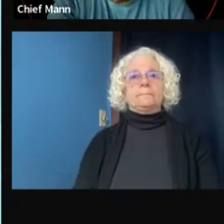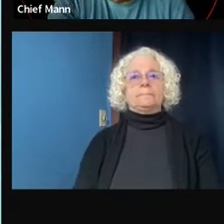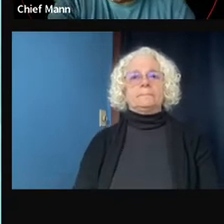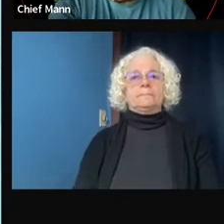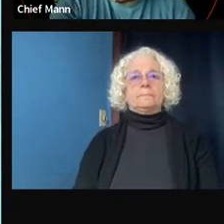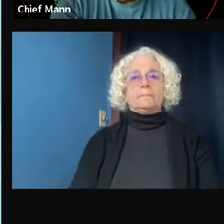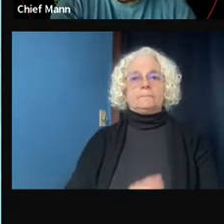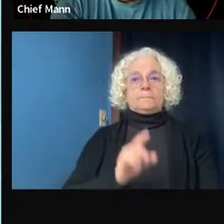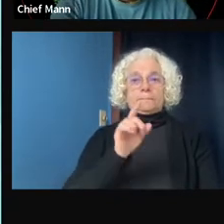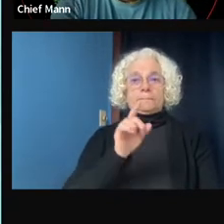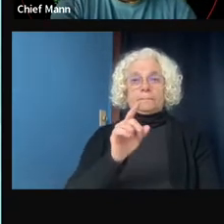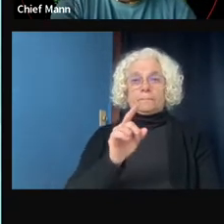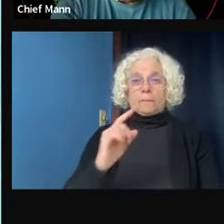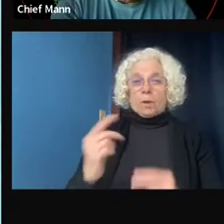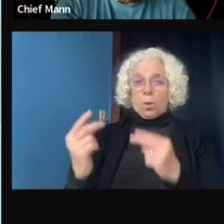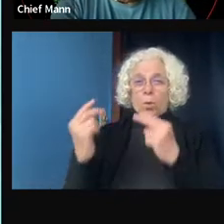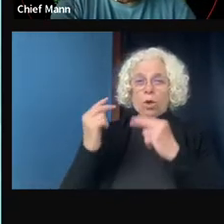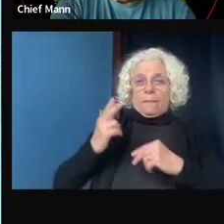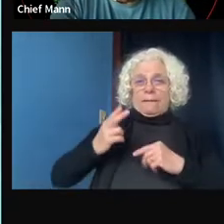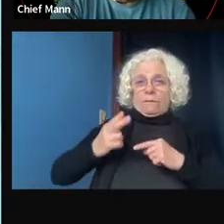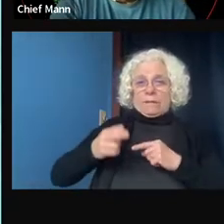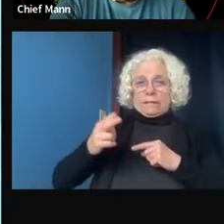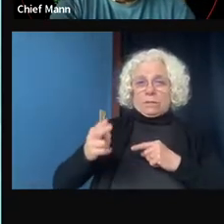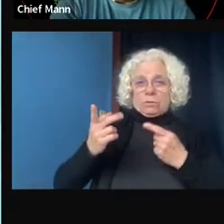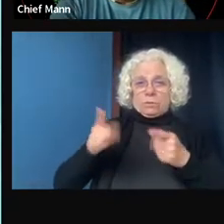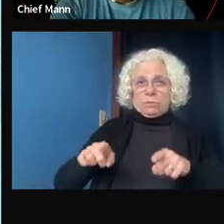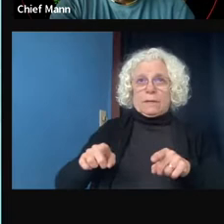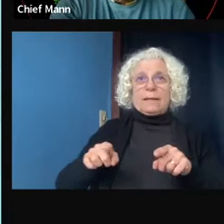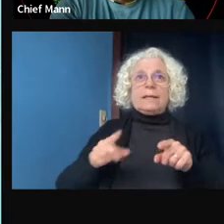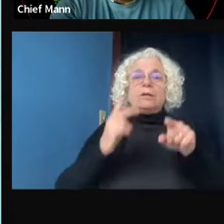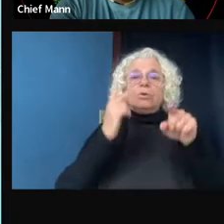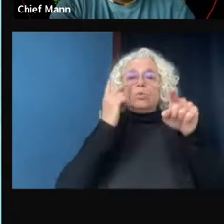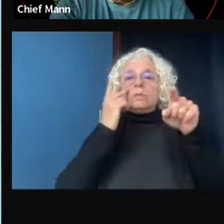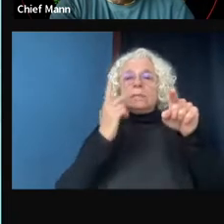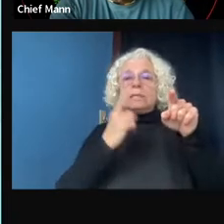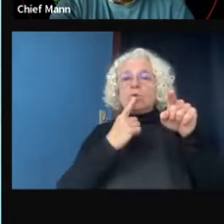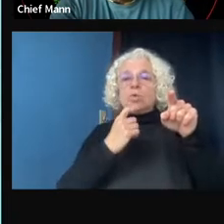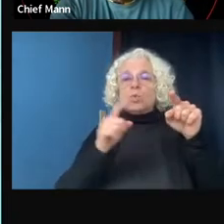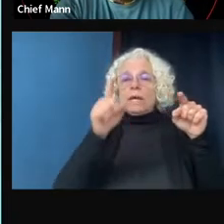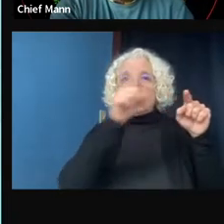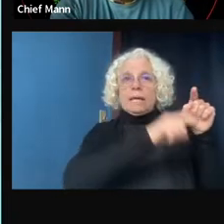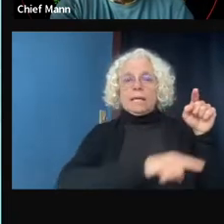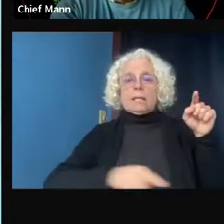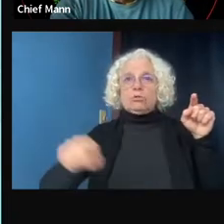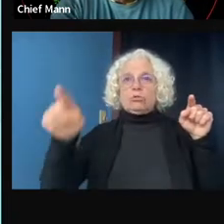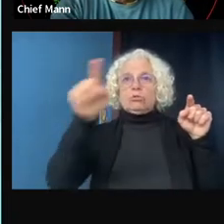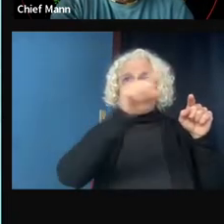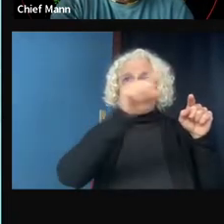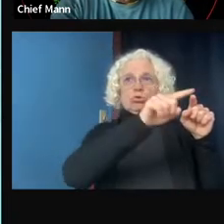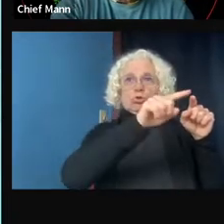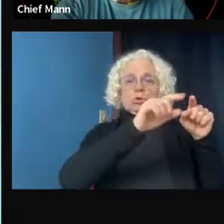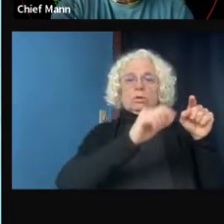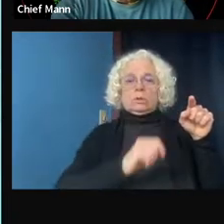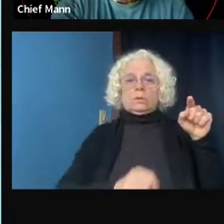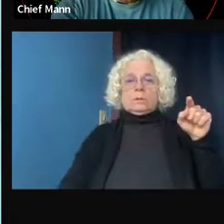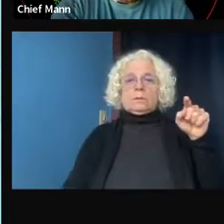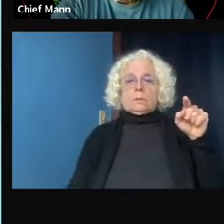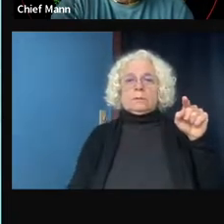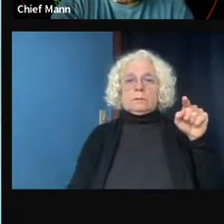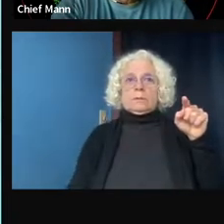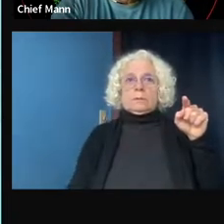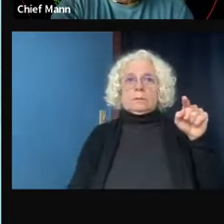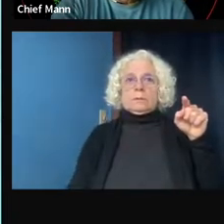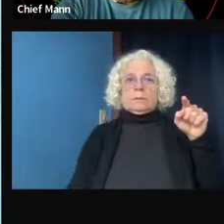historically speaking, the Red Circle covers most of the area in which